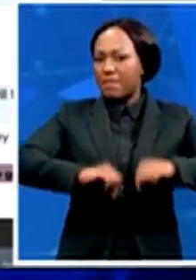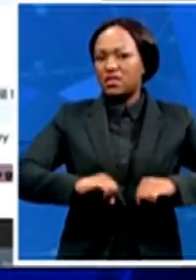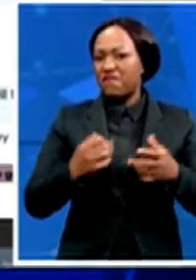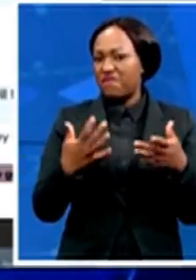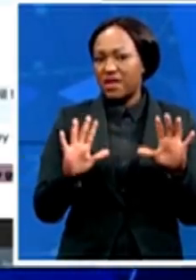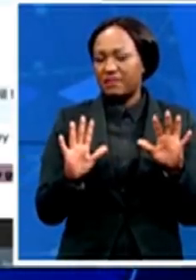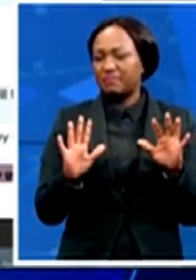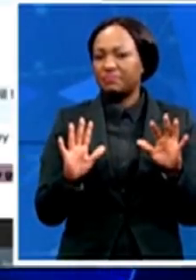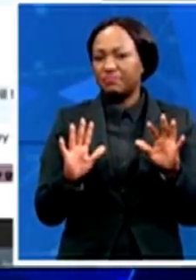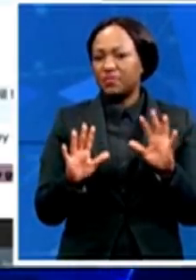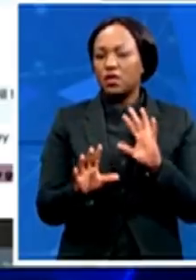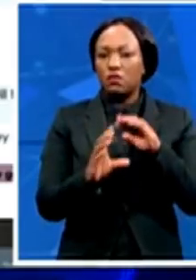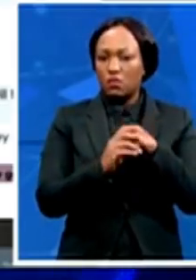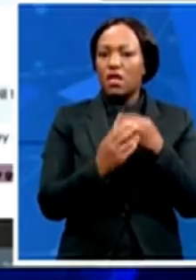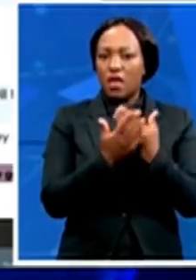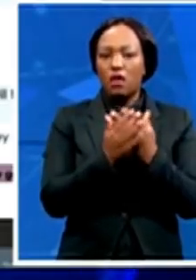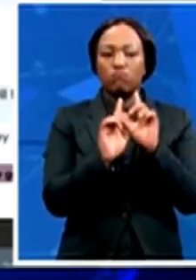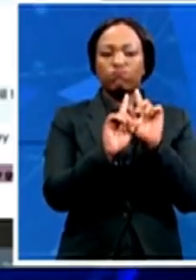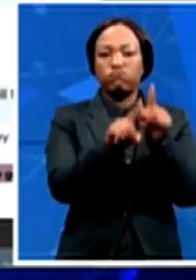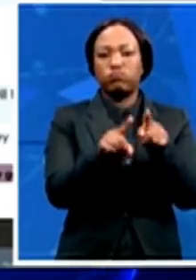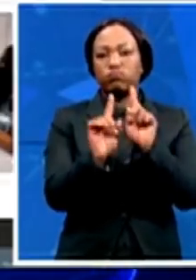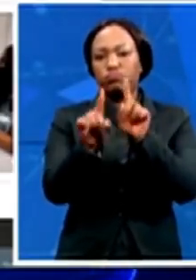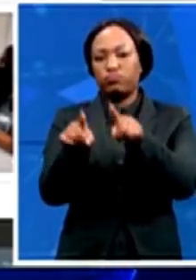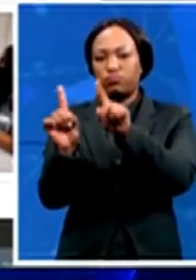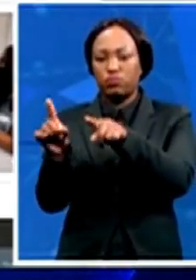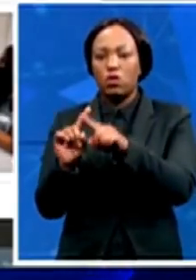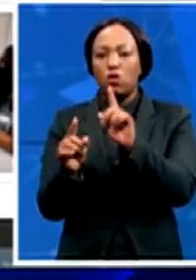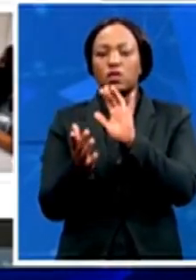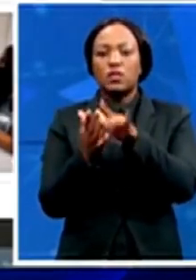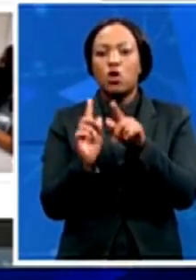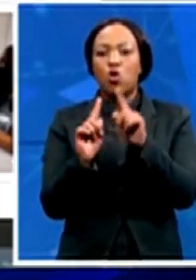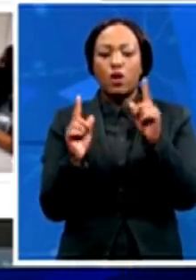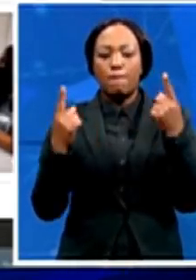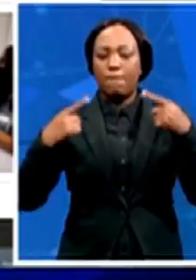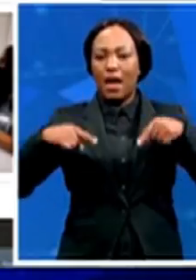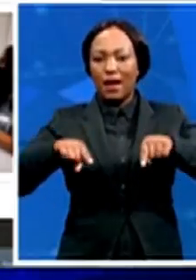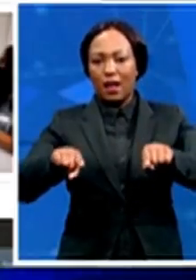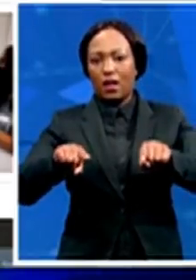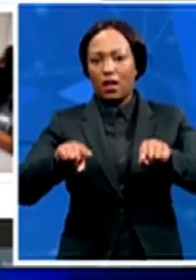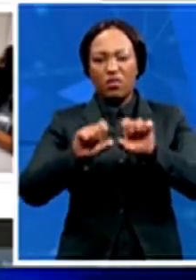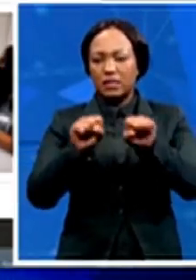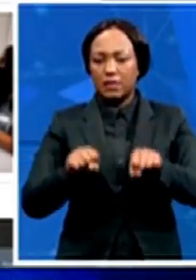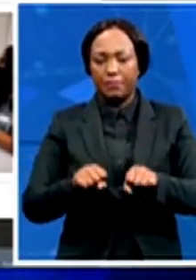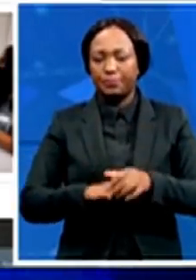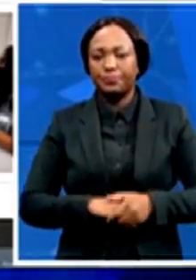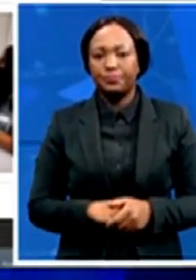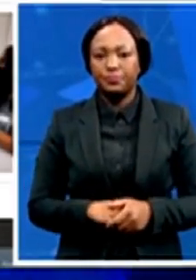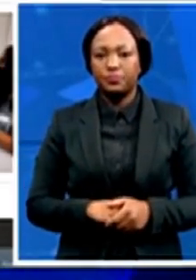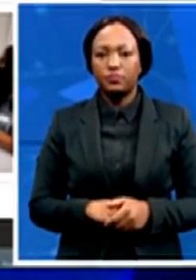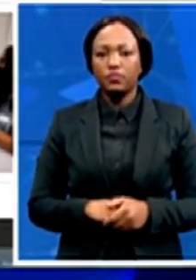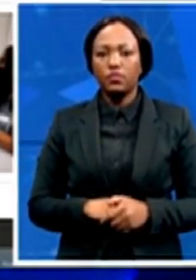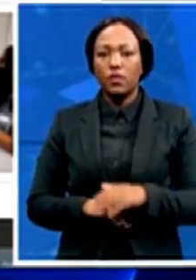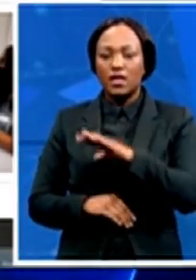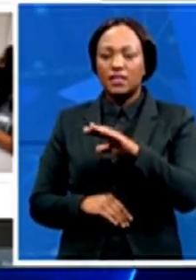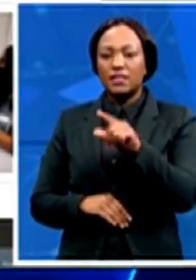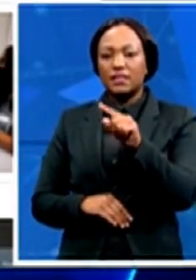into existing sites rather than parallel sites on the system. CTICC, from its started of business of 28th